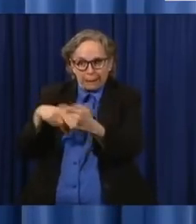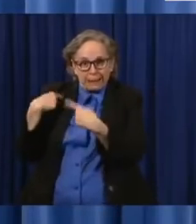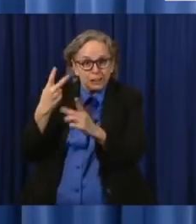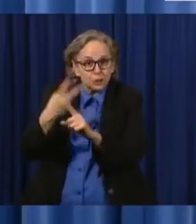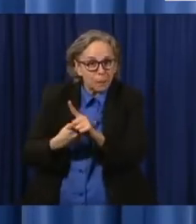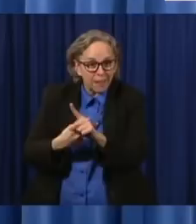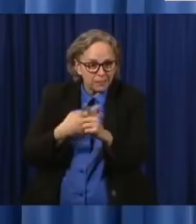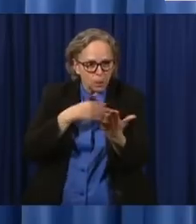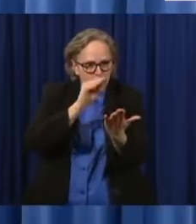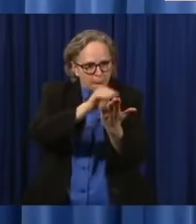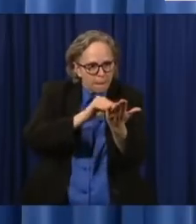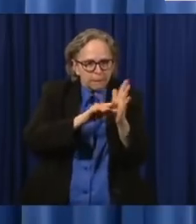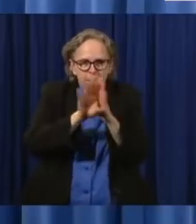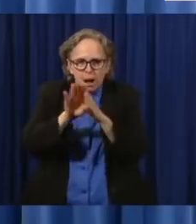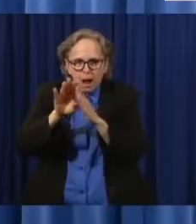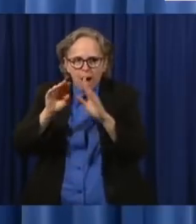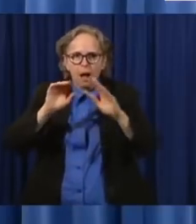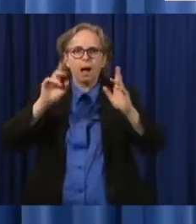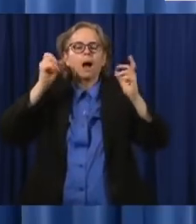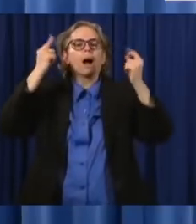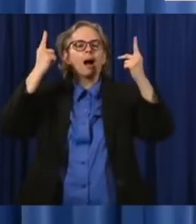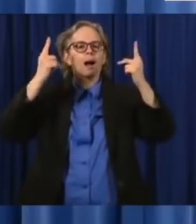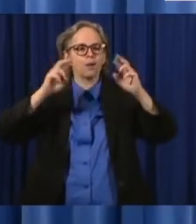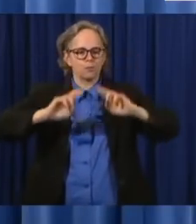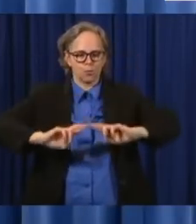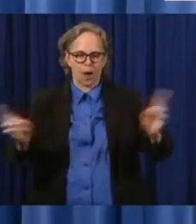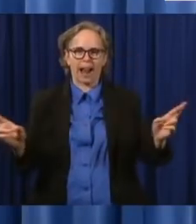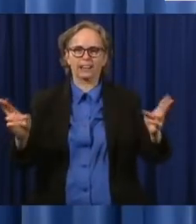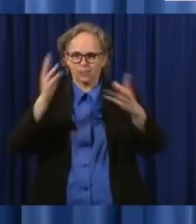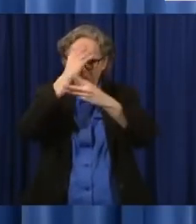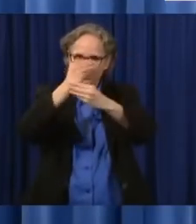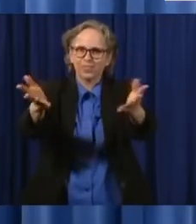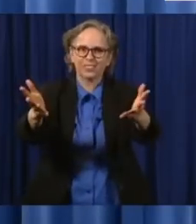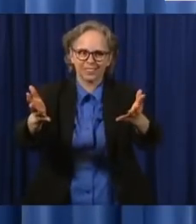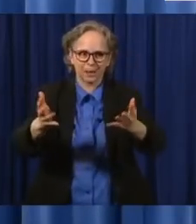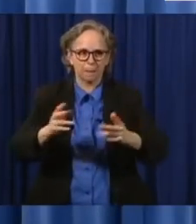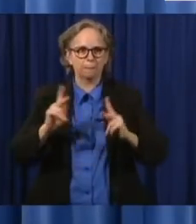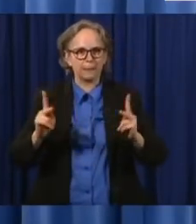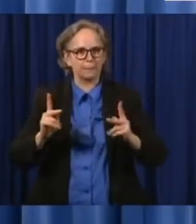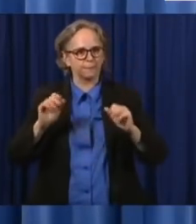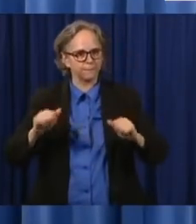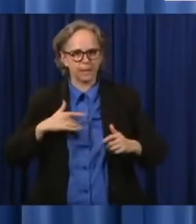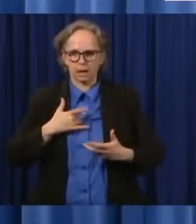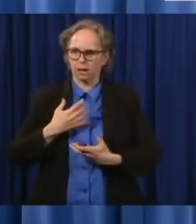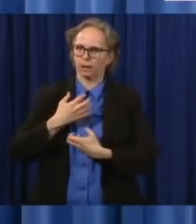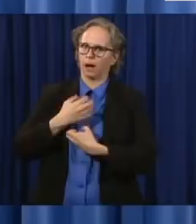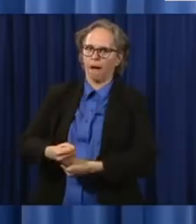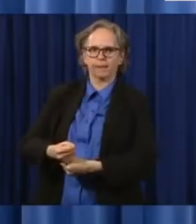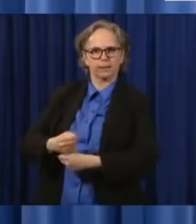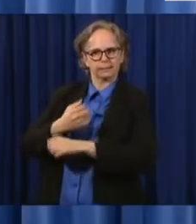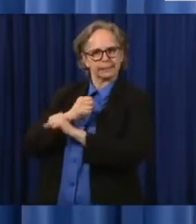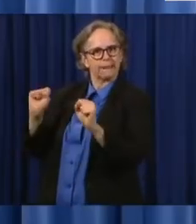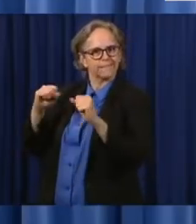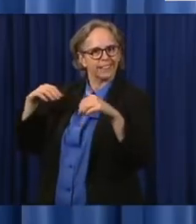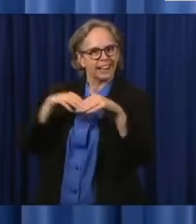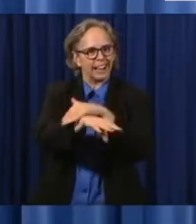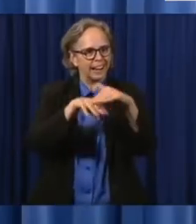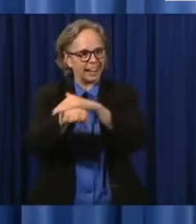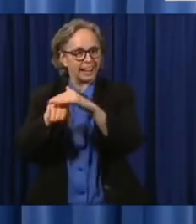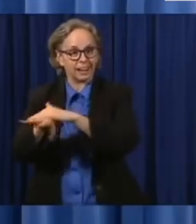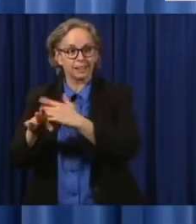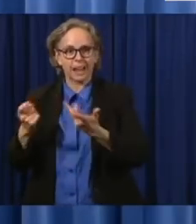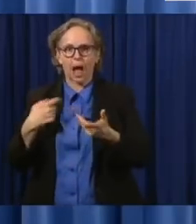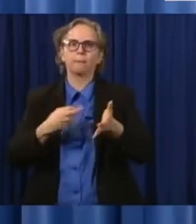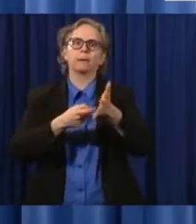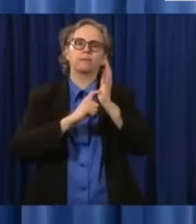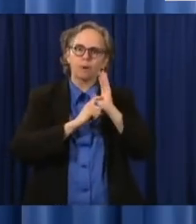and are in place. So people, should feel safer. They can be out. The requirement of a mask. I know sometimes people look at me